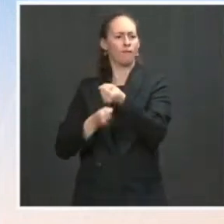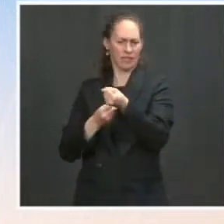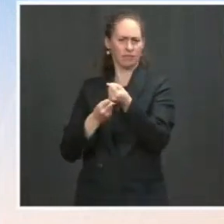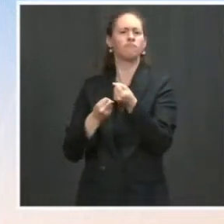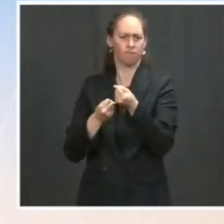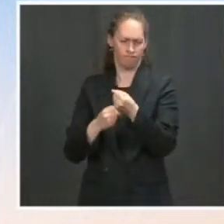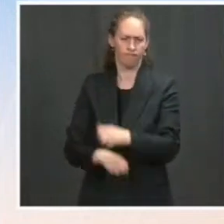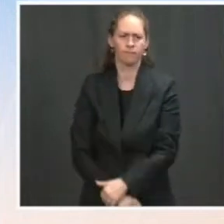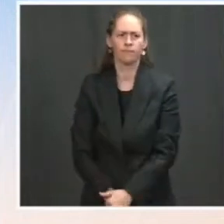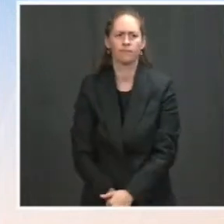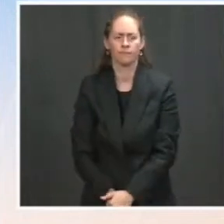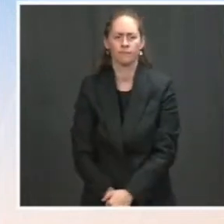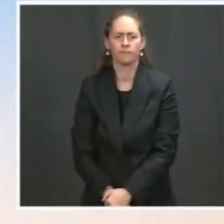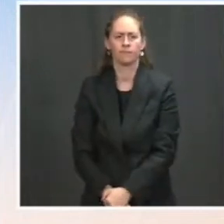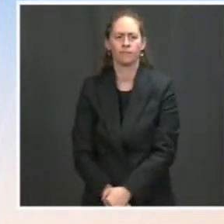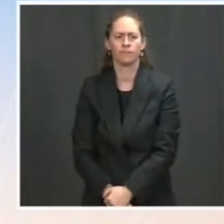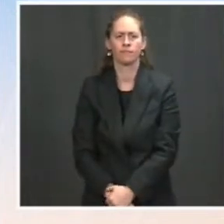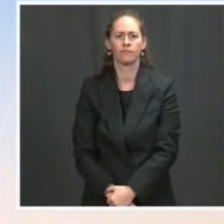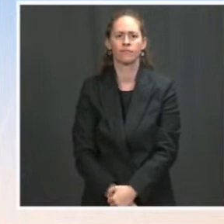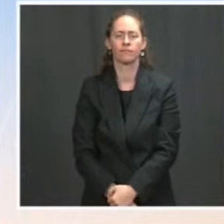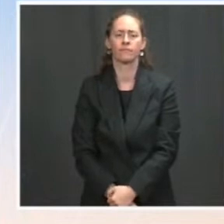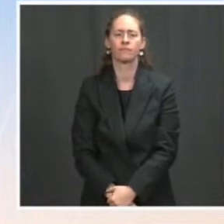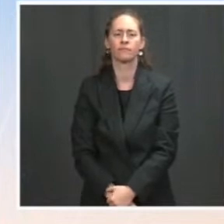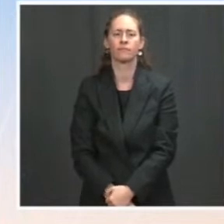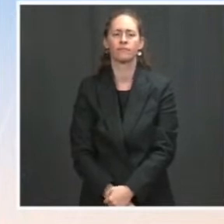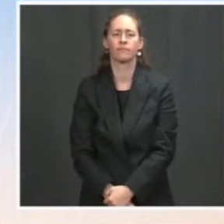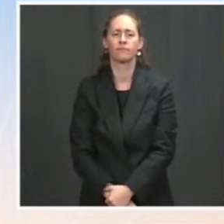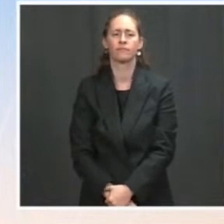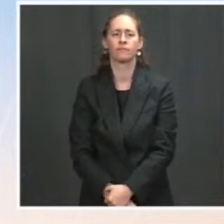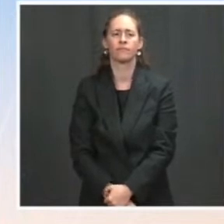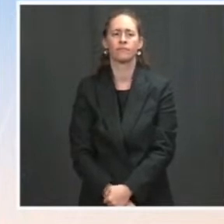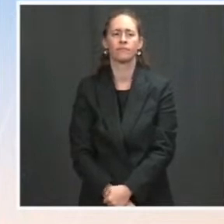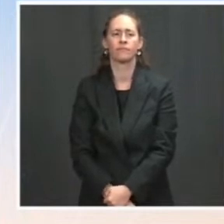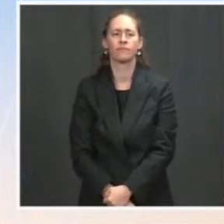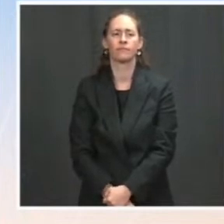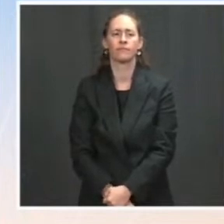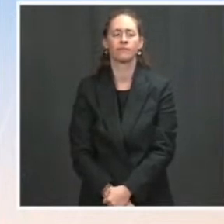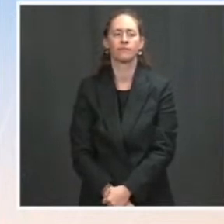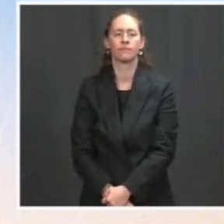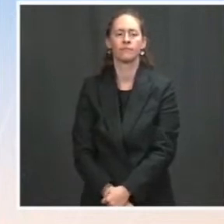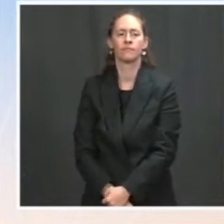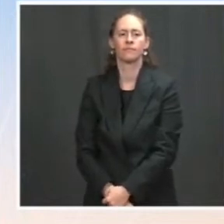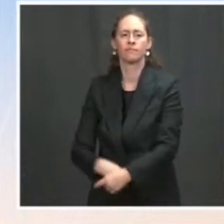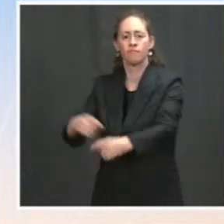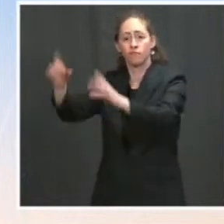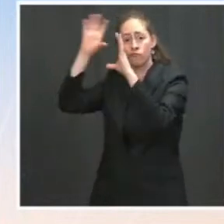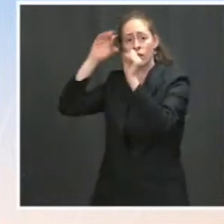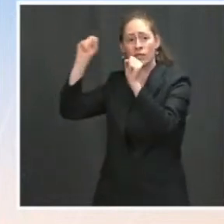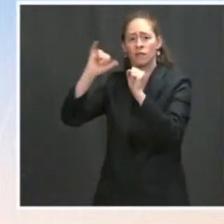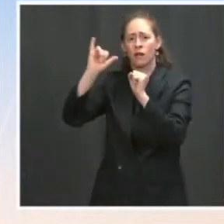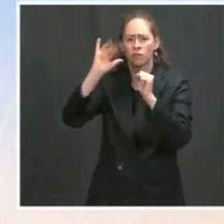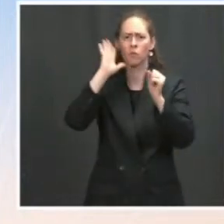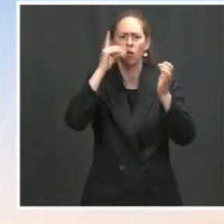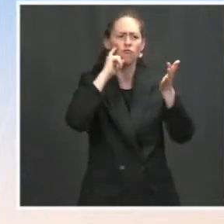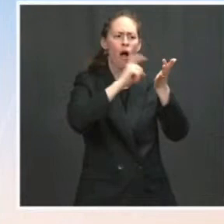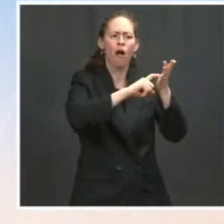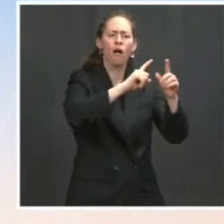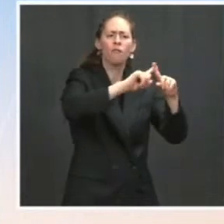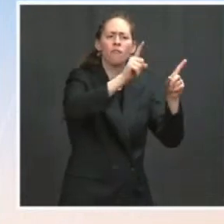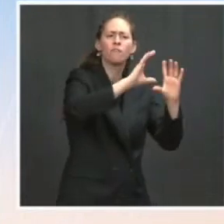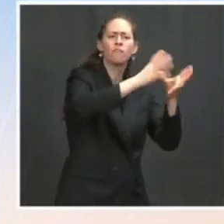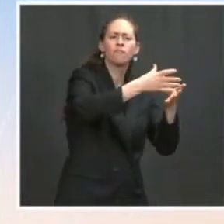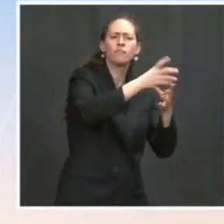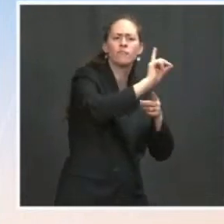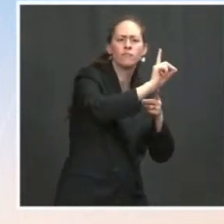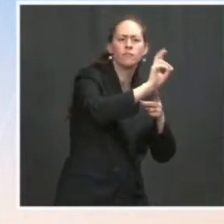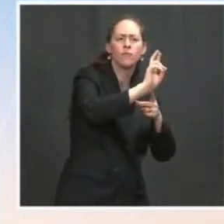vaccination response. He will also acknowledge the instrumental role Democrats, Republicans, and independents have played in the vaccination efforts thus